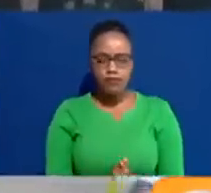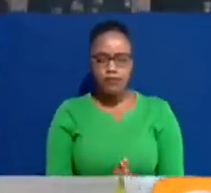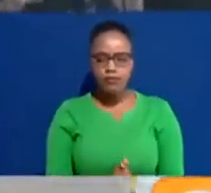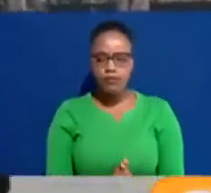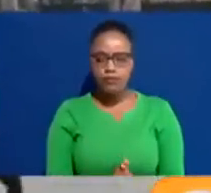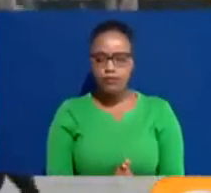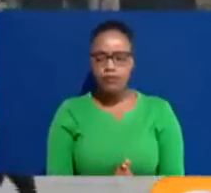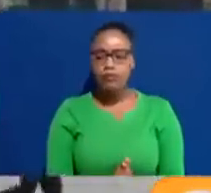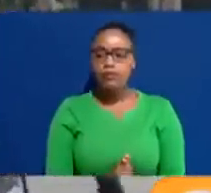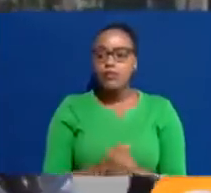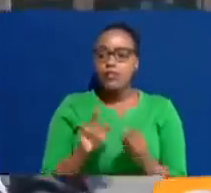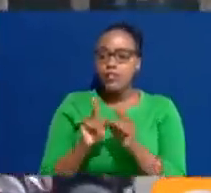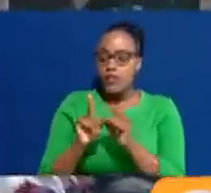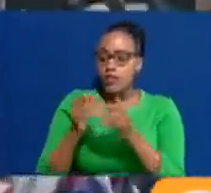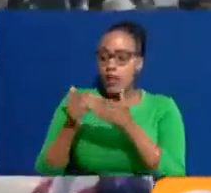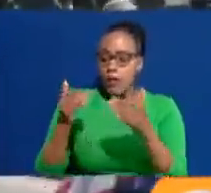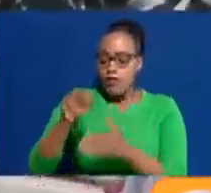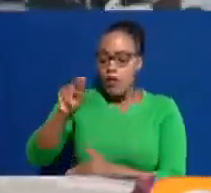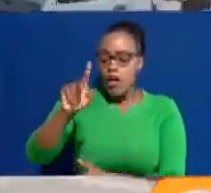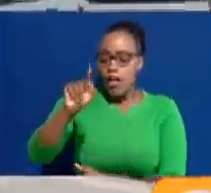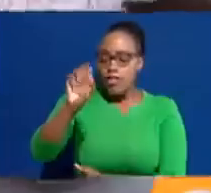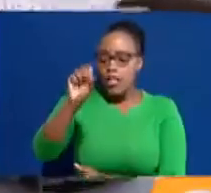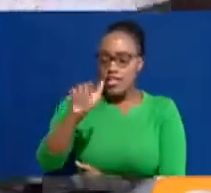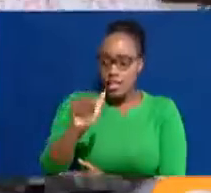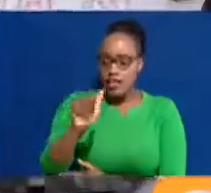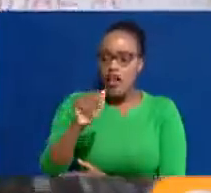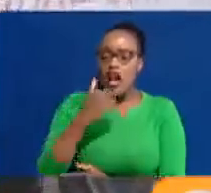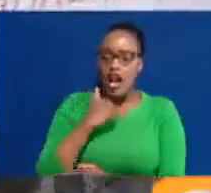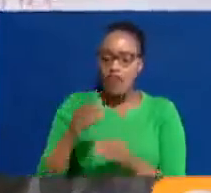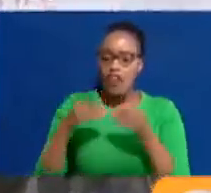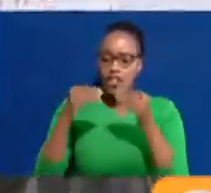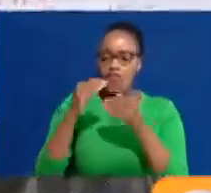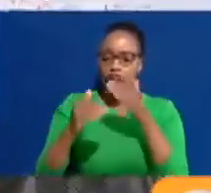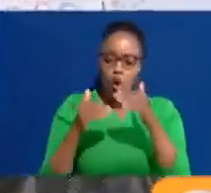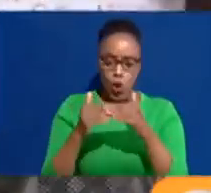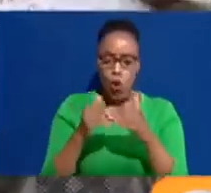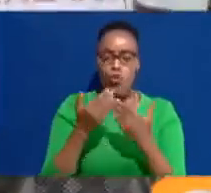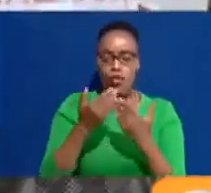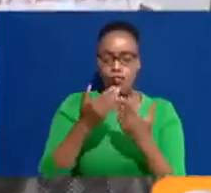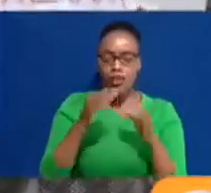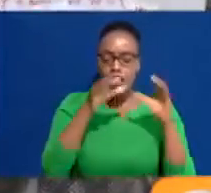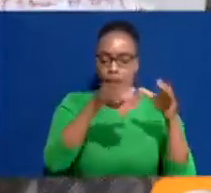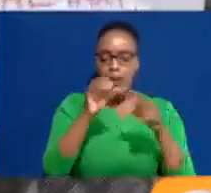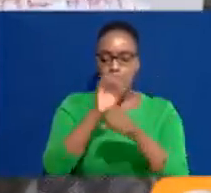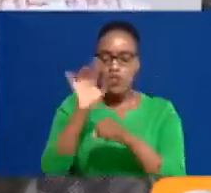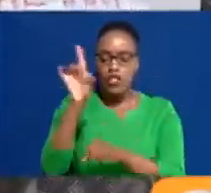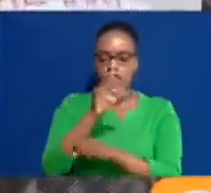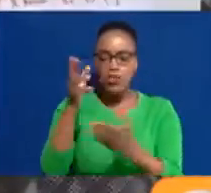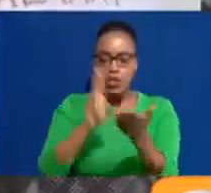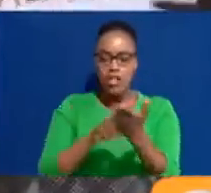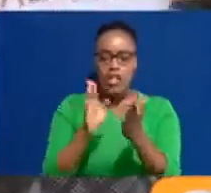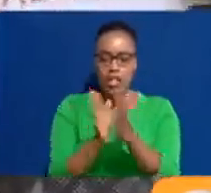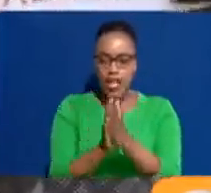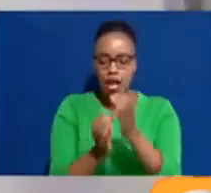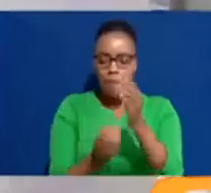The National Transport and Safety Authority, NTSA, that had given online transport companies 14 days to register and